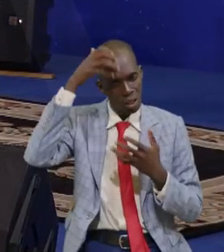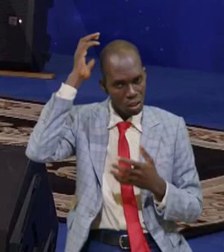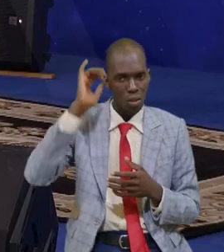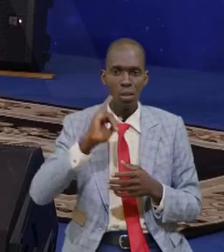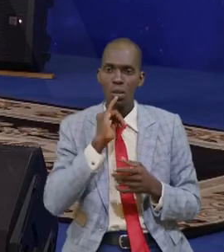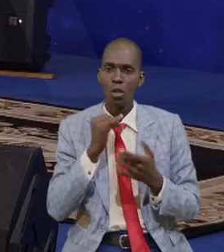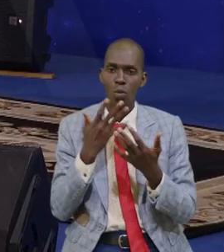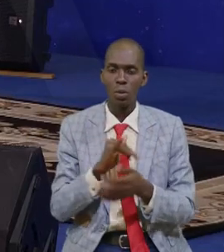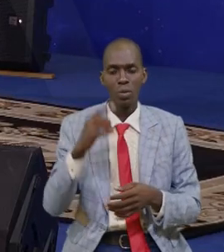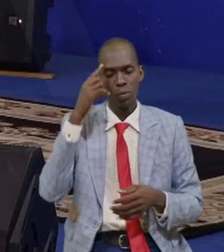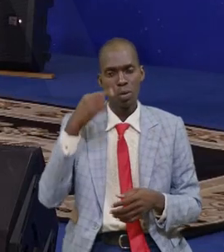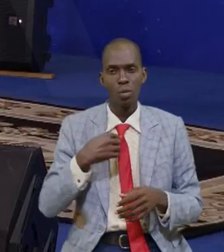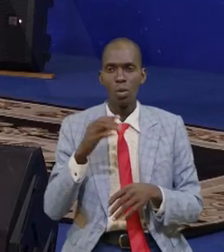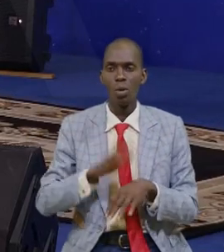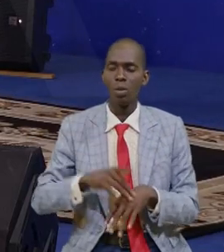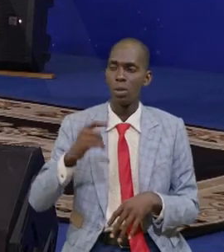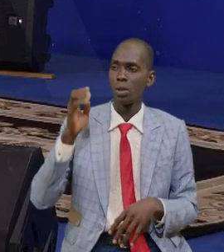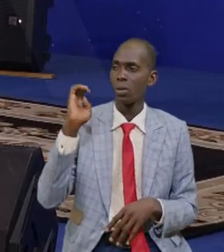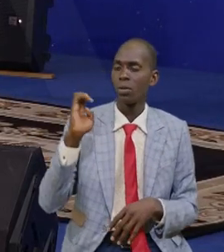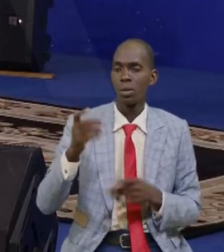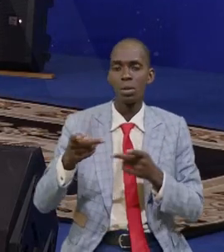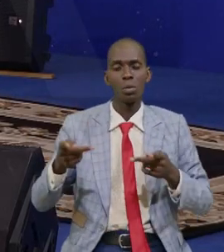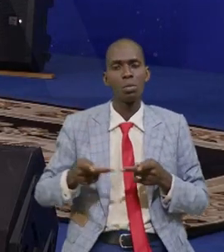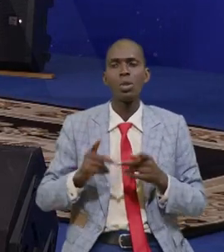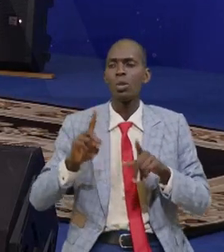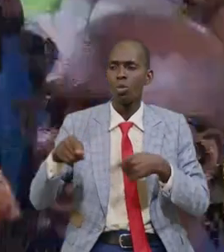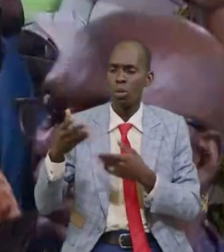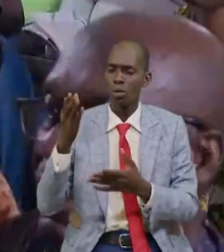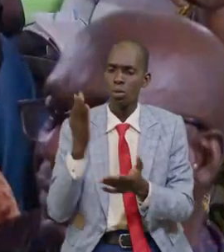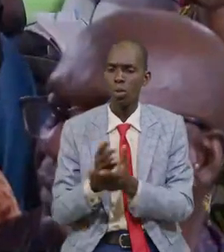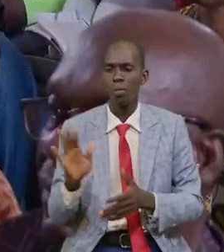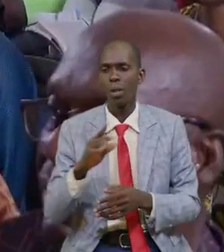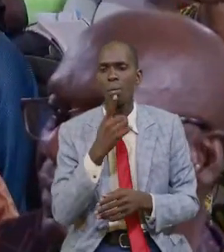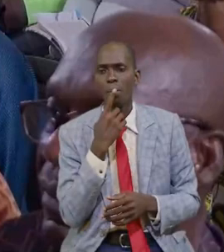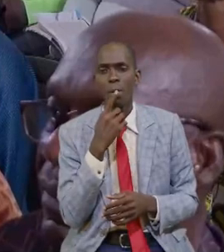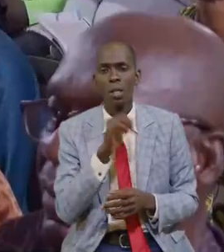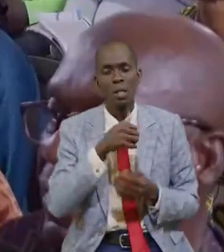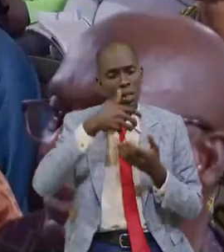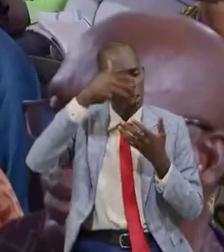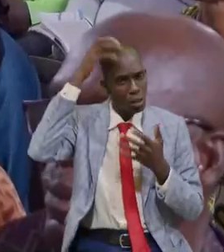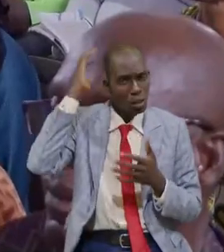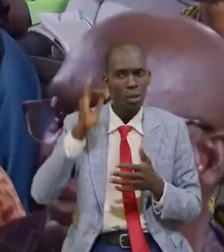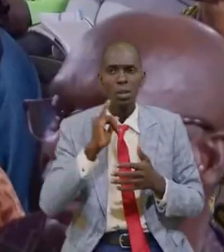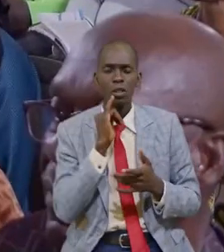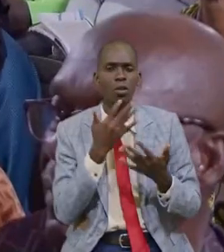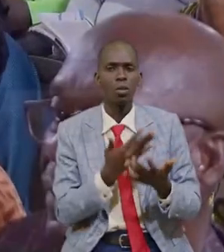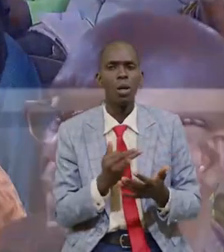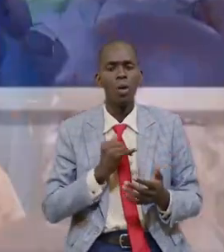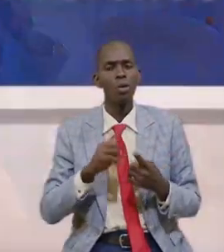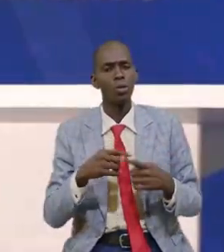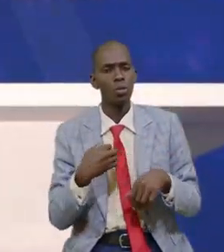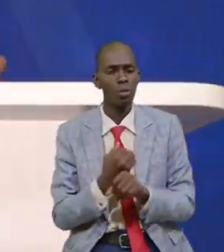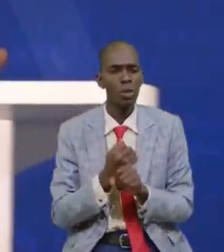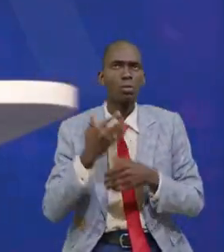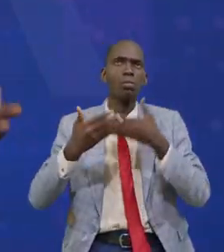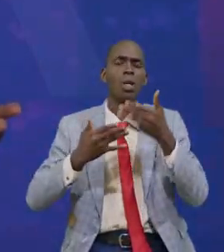the evangelistic field. Go there and stop their mouth. A lion is waiting. I want to make progress. I want to